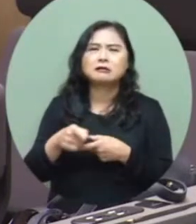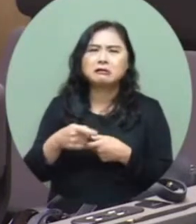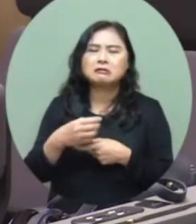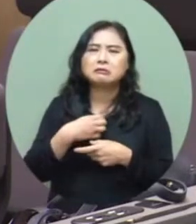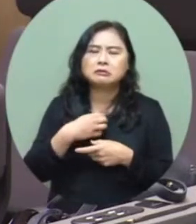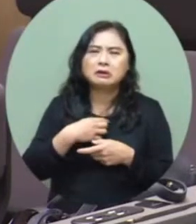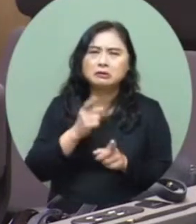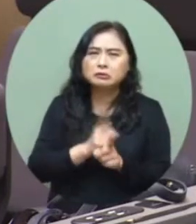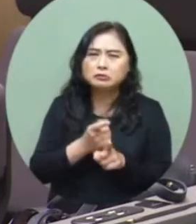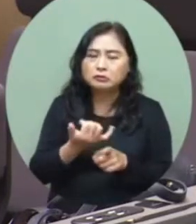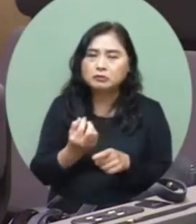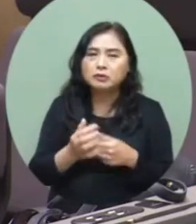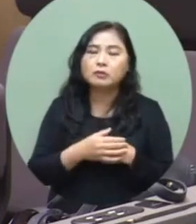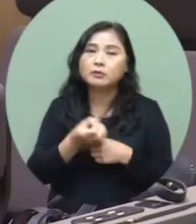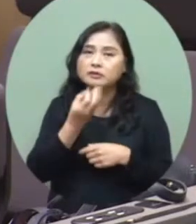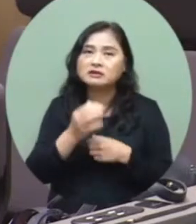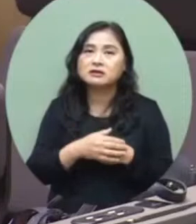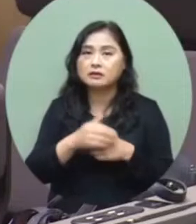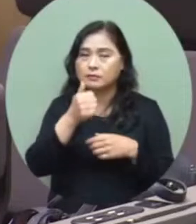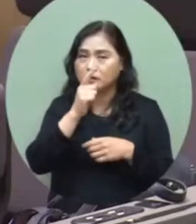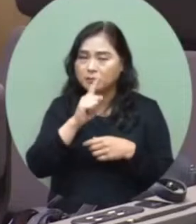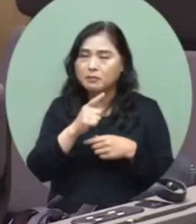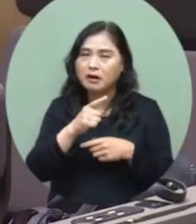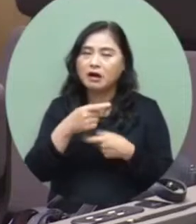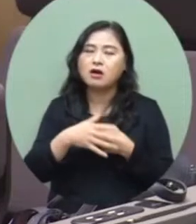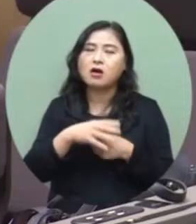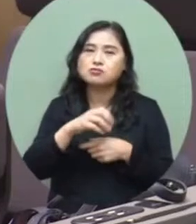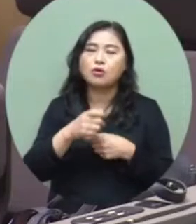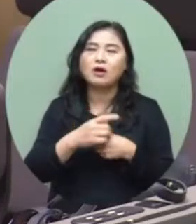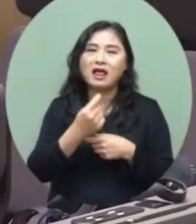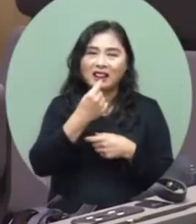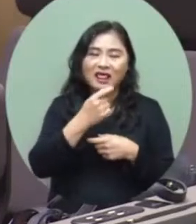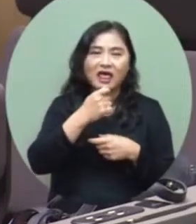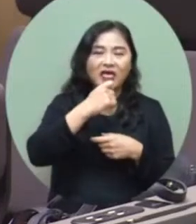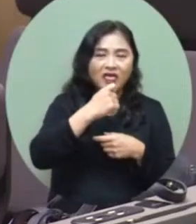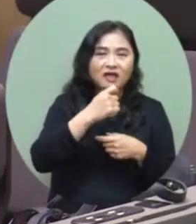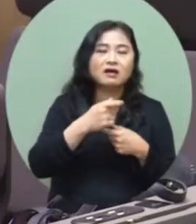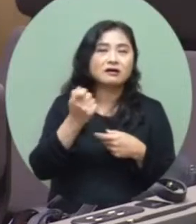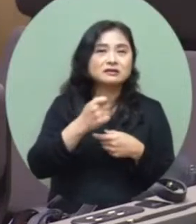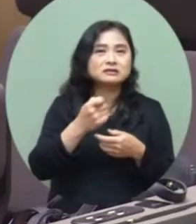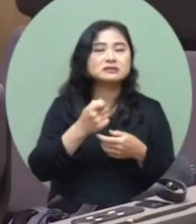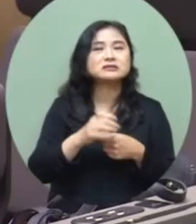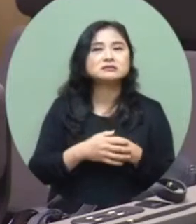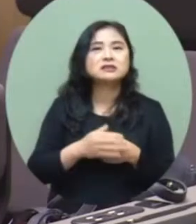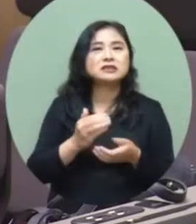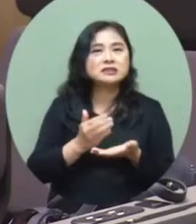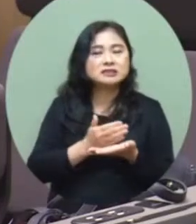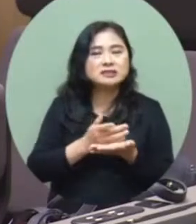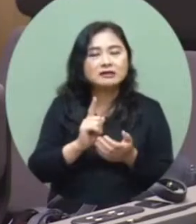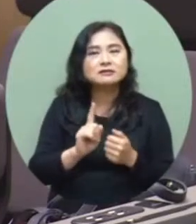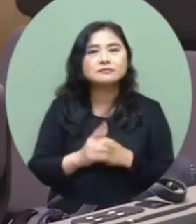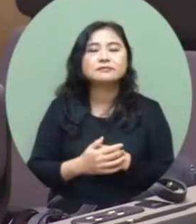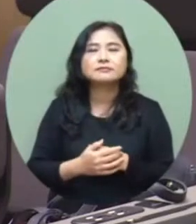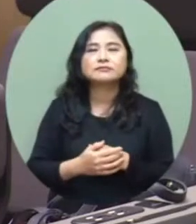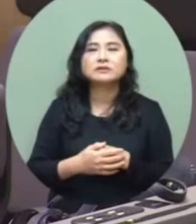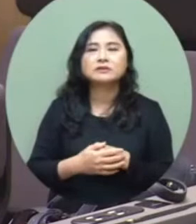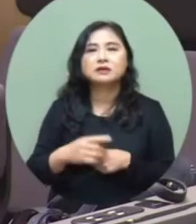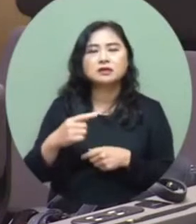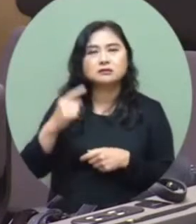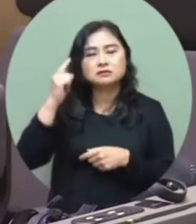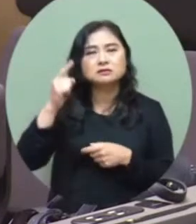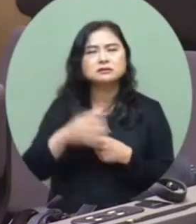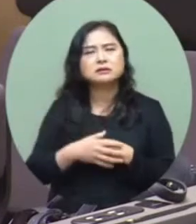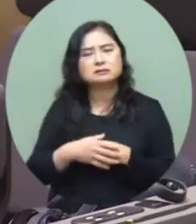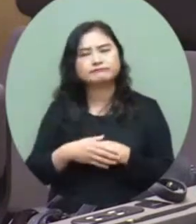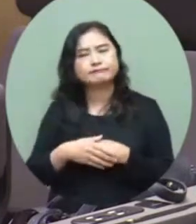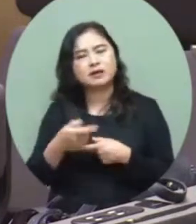kits that will test the will only require you putting the swab under your